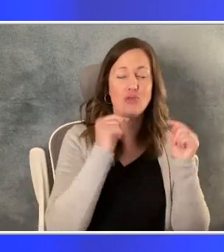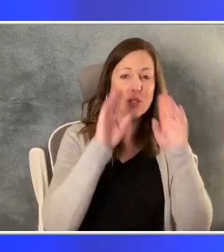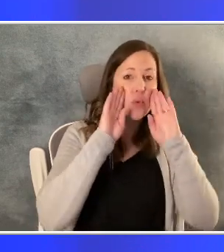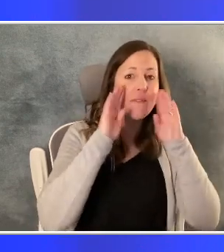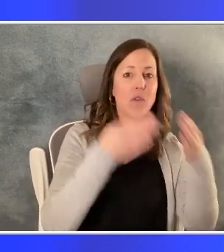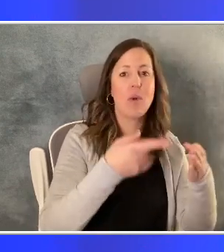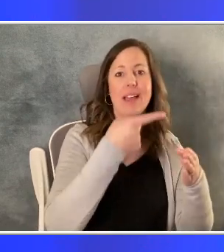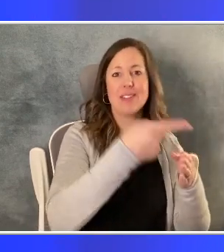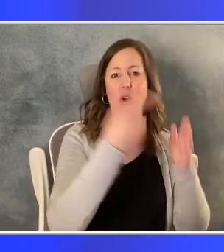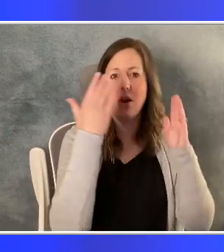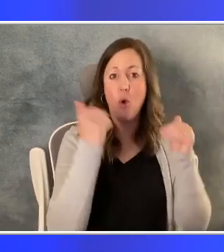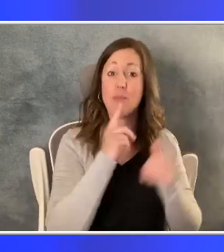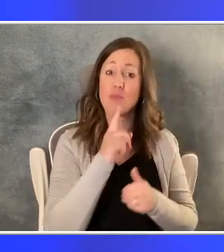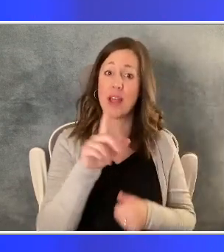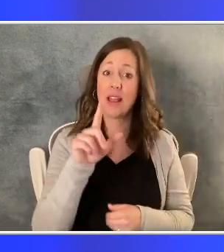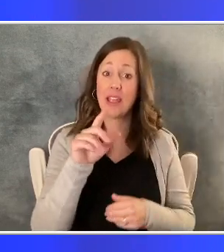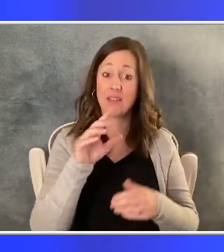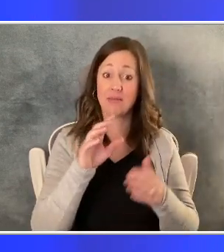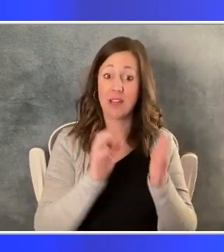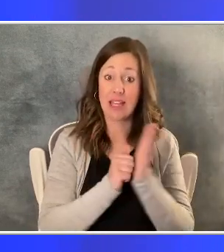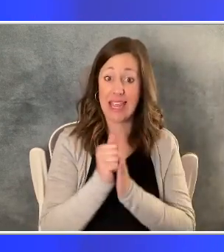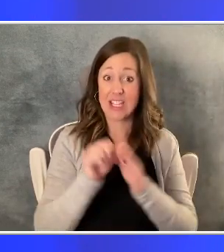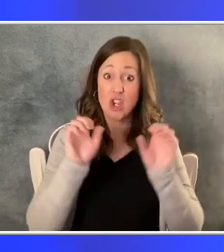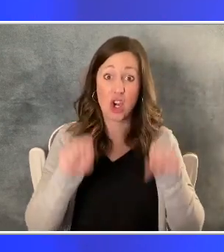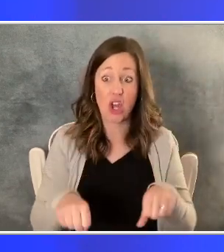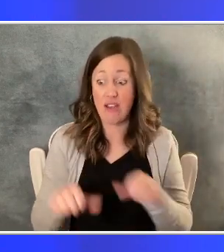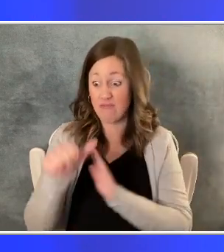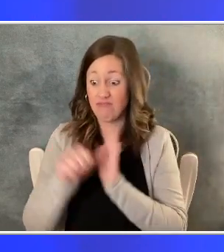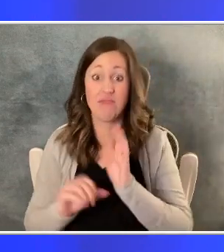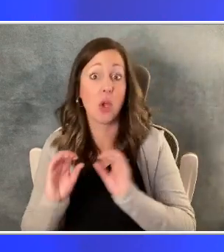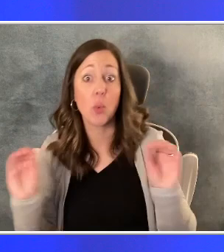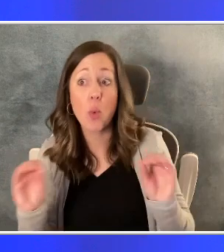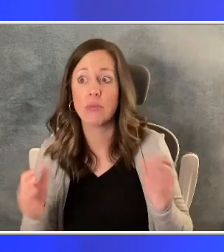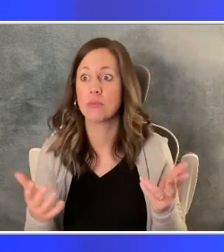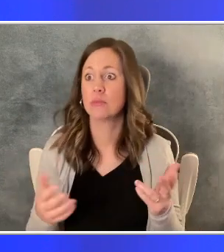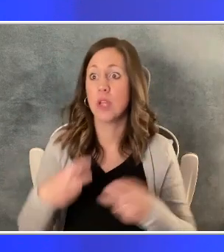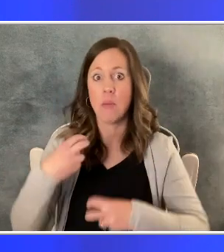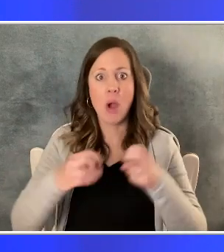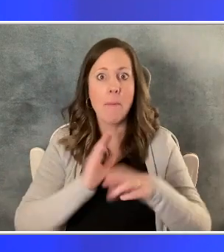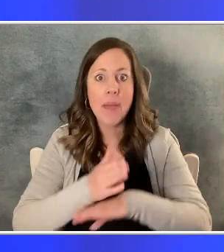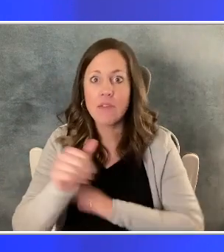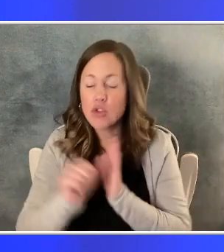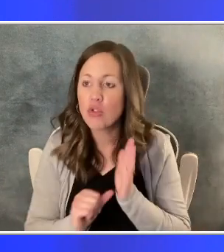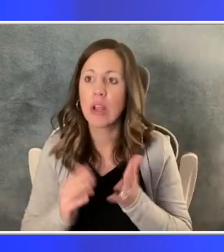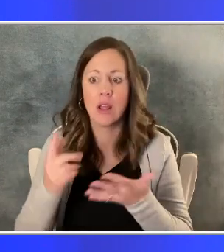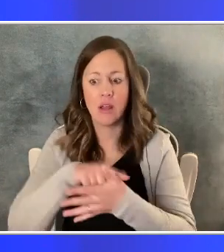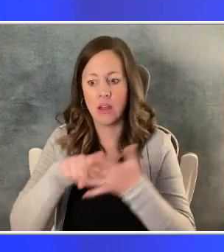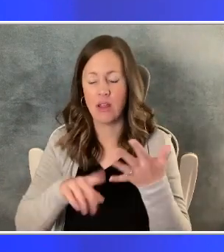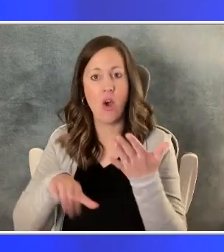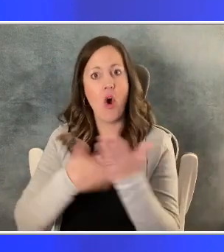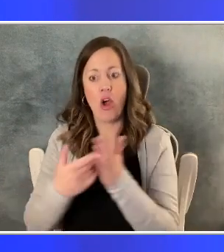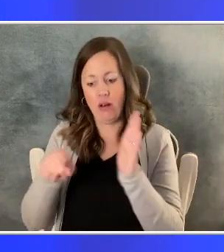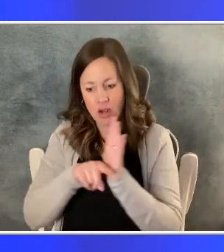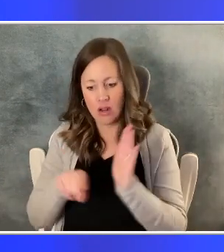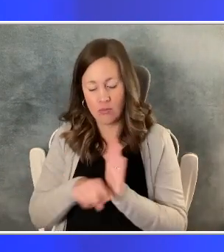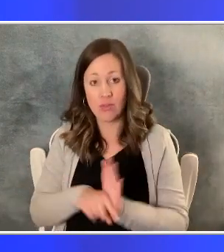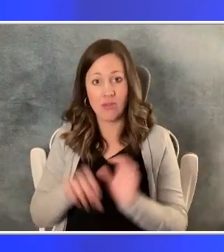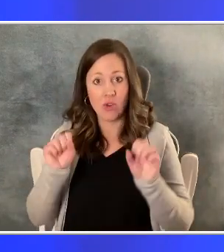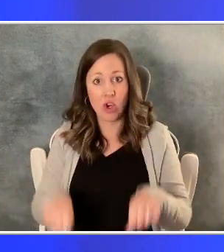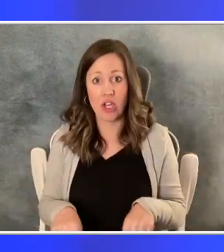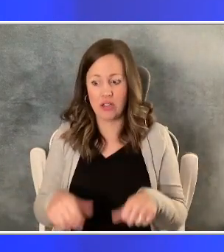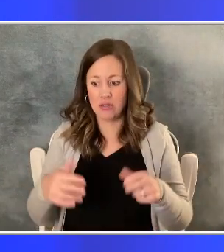tumor could have been inoperable. It wasn't. She could have had problems after surgery. She didn't. They couldn't have responded to radiation. It did,